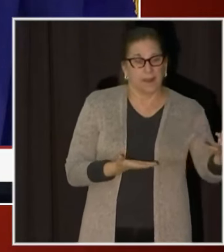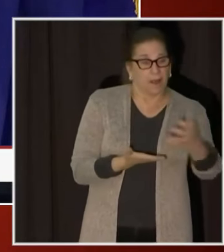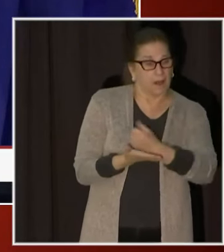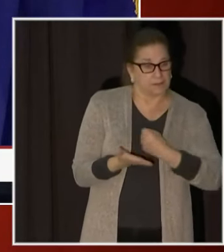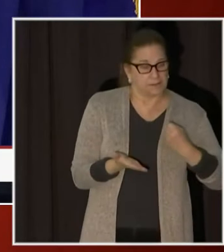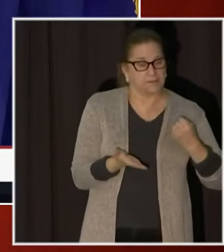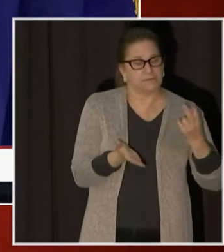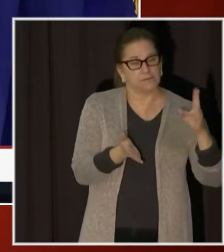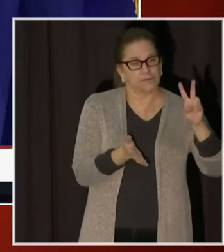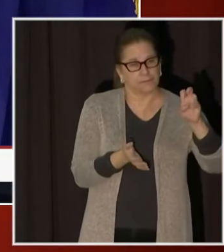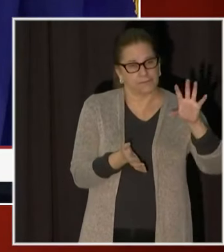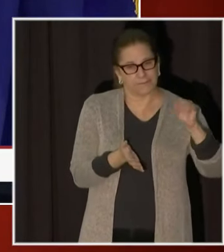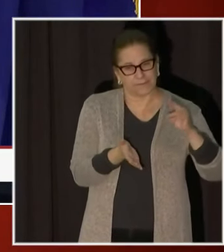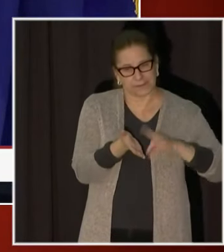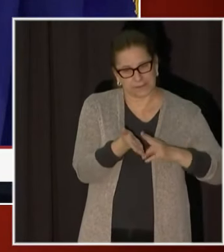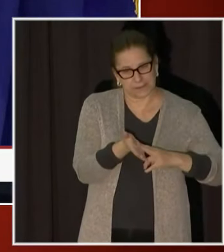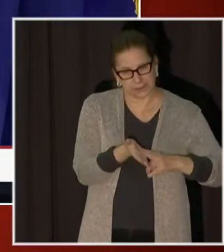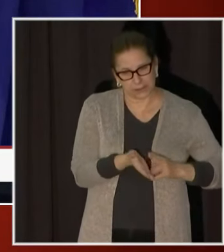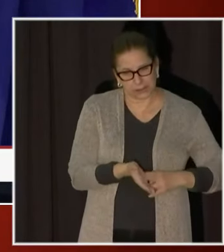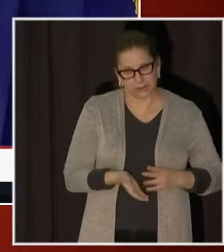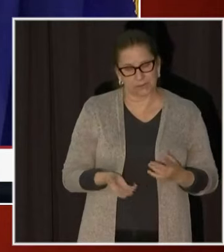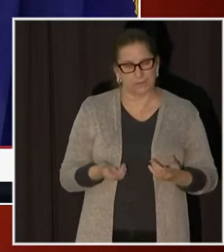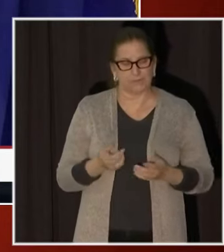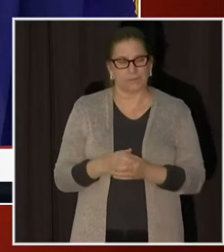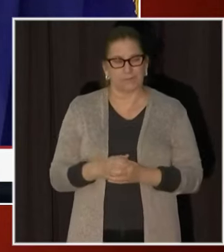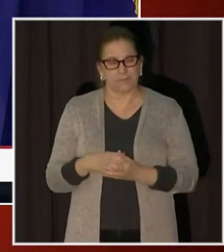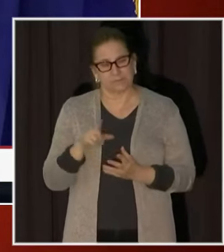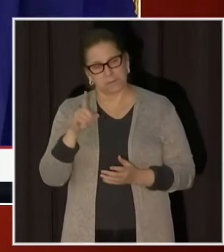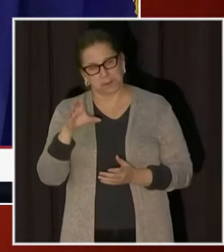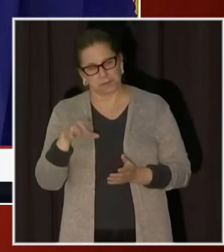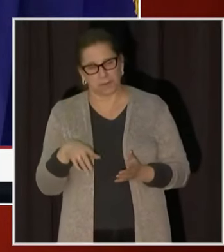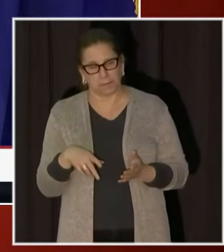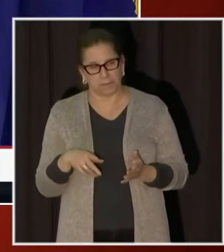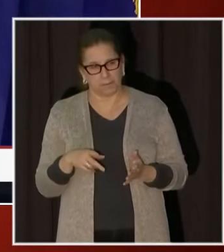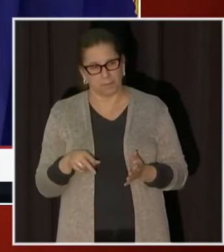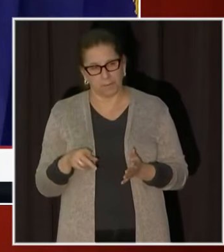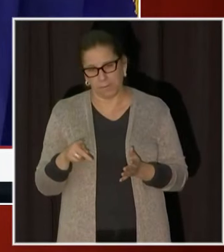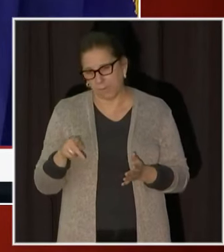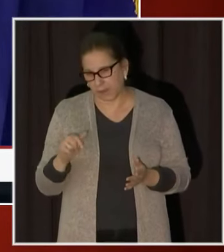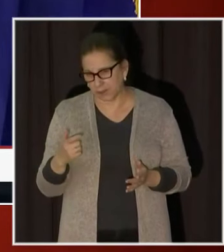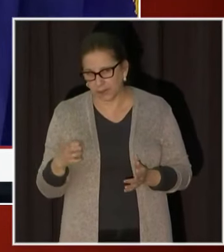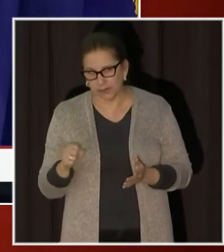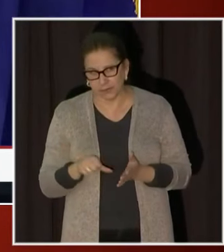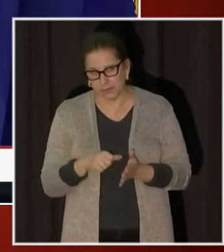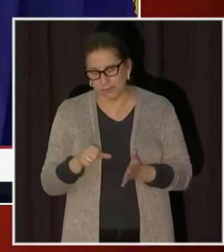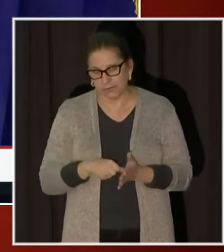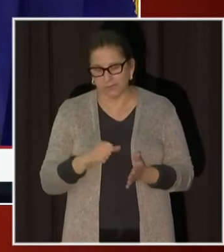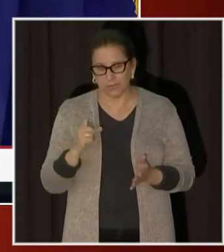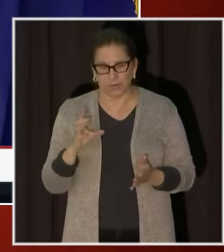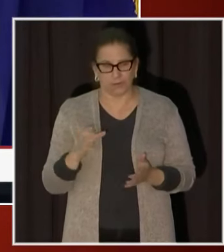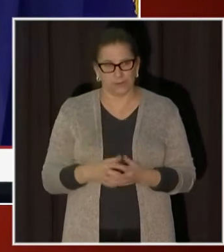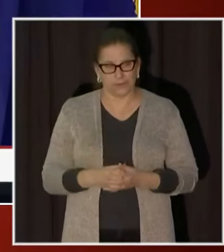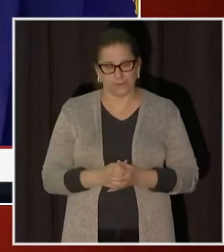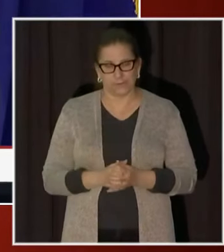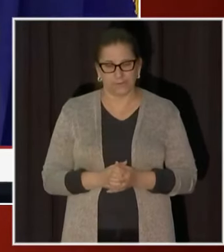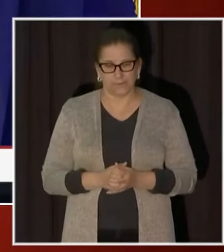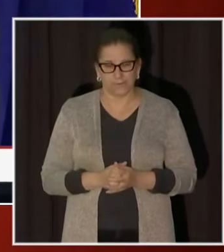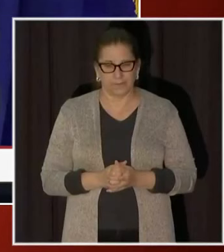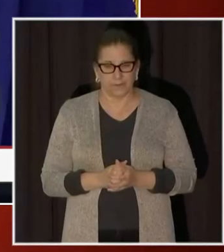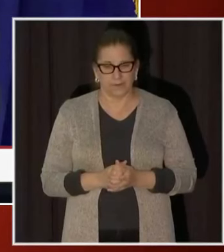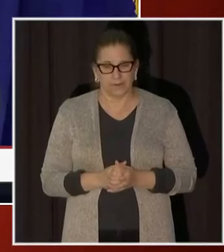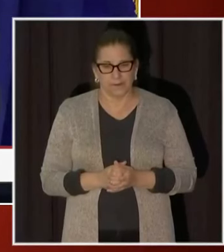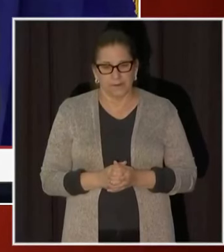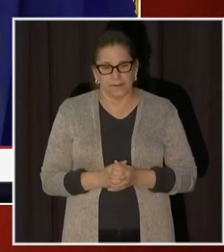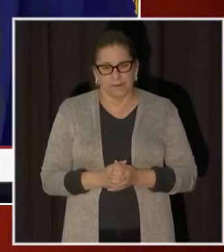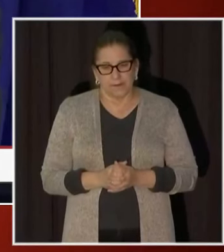100 pages, that doesn't work right, 10 pages, they instead would be able to go to the